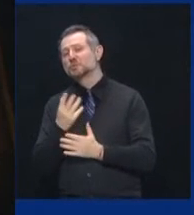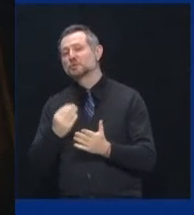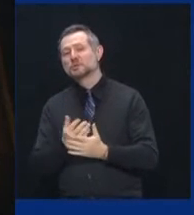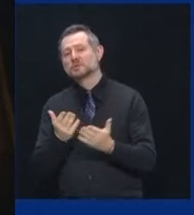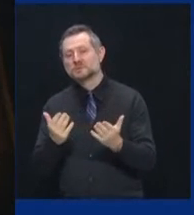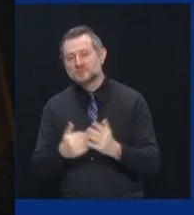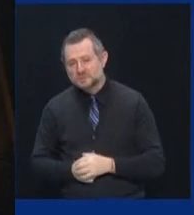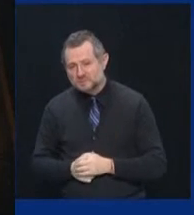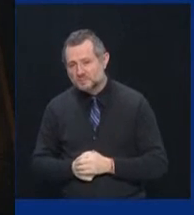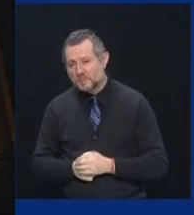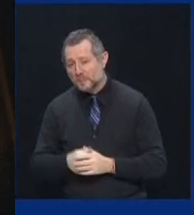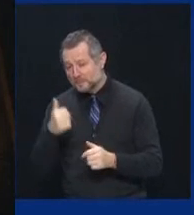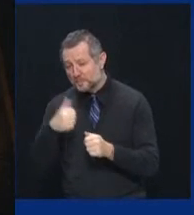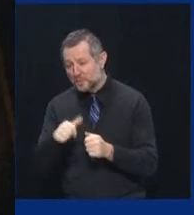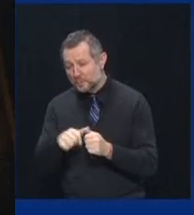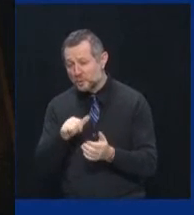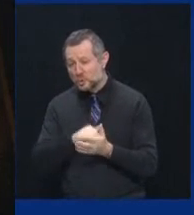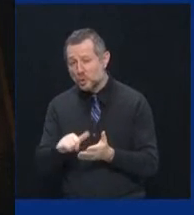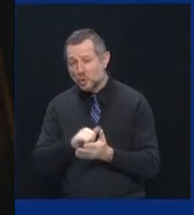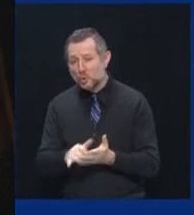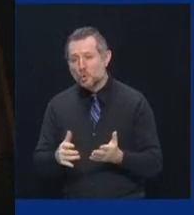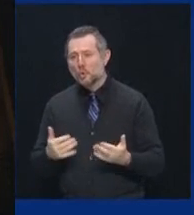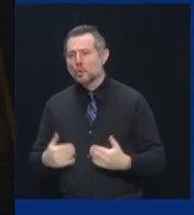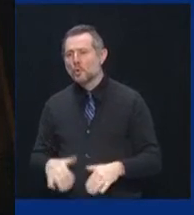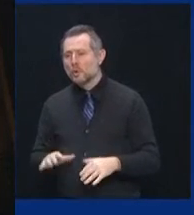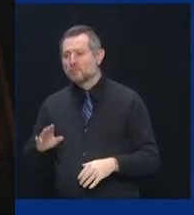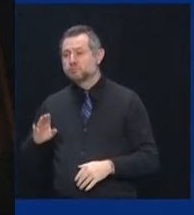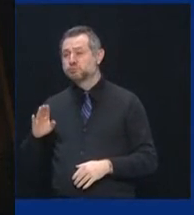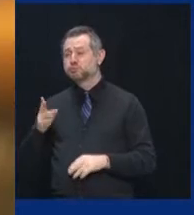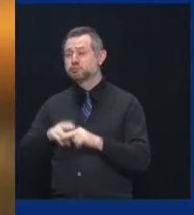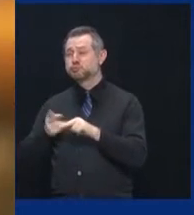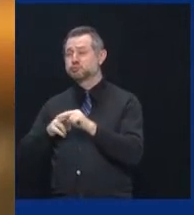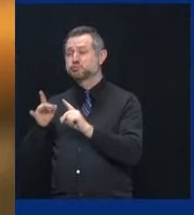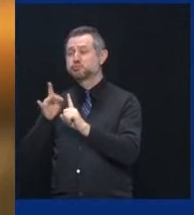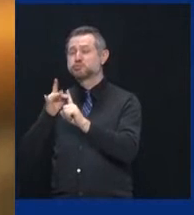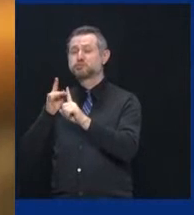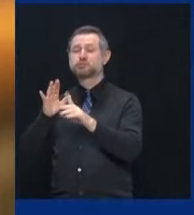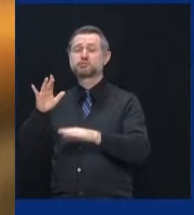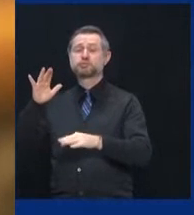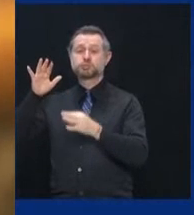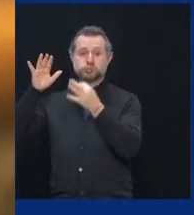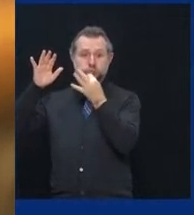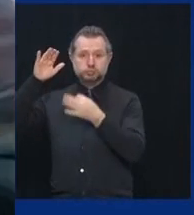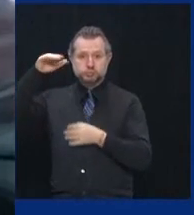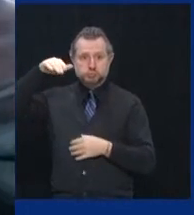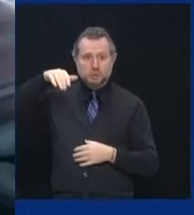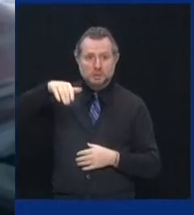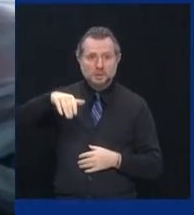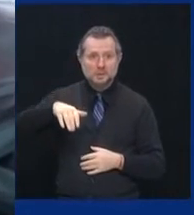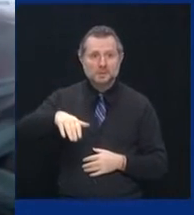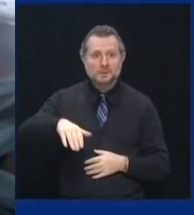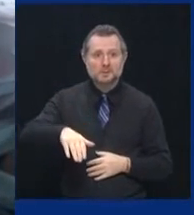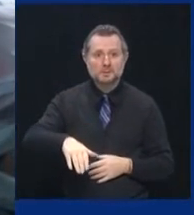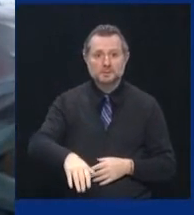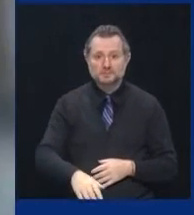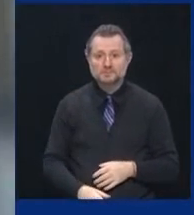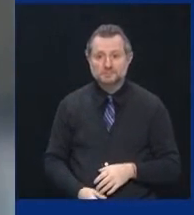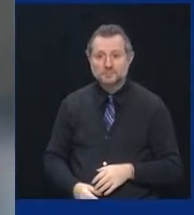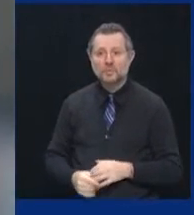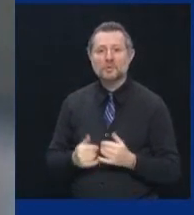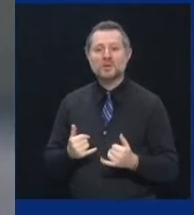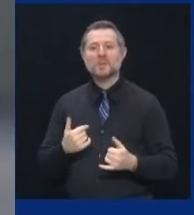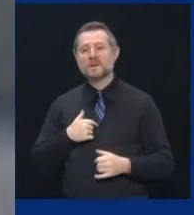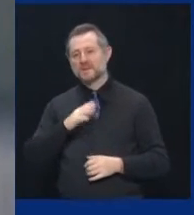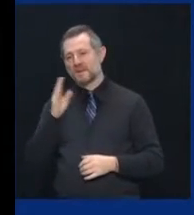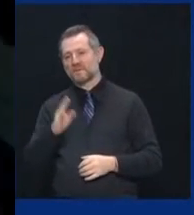remember what New Yorkers did in their darkest hour? I hope so, because I will never forget